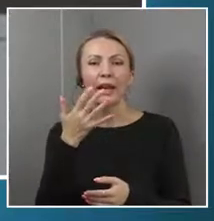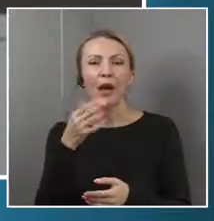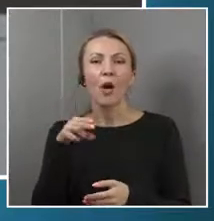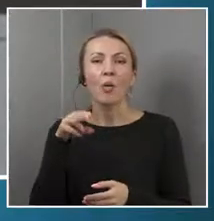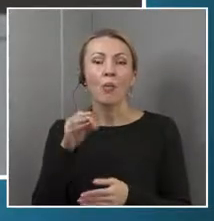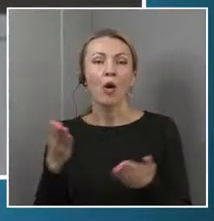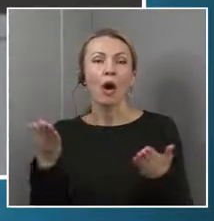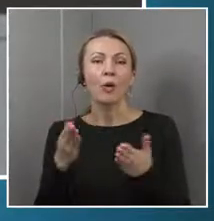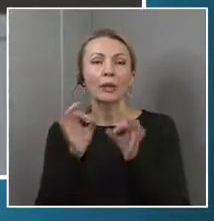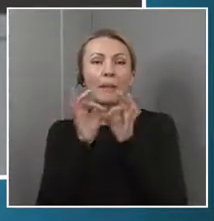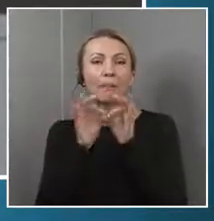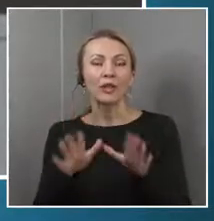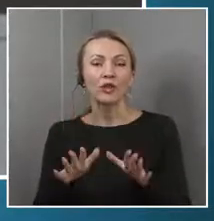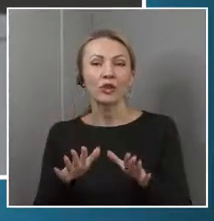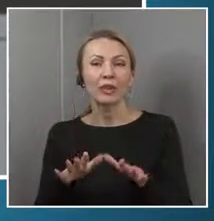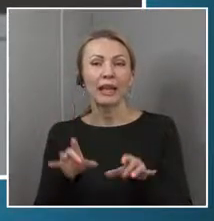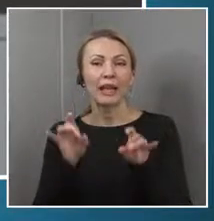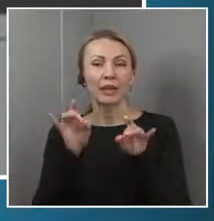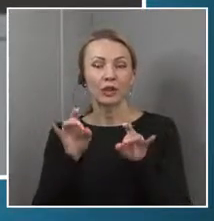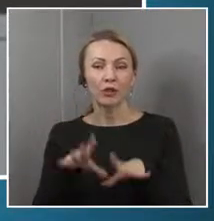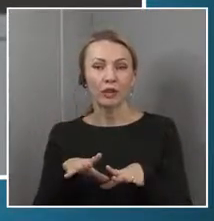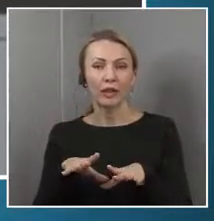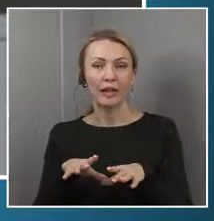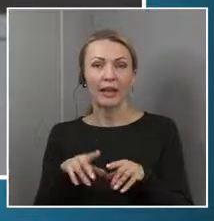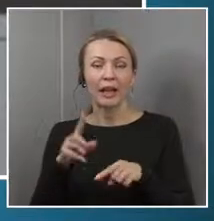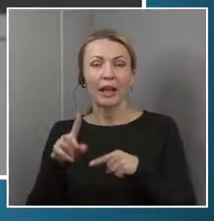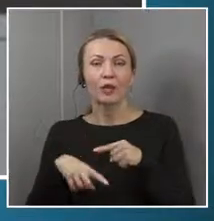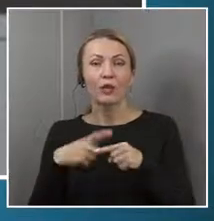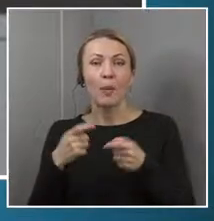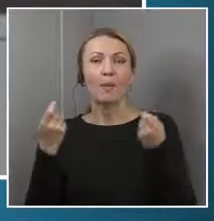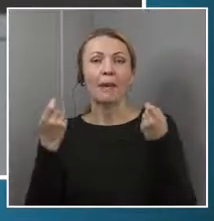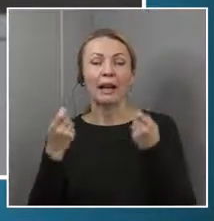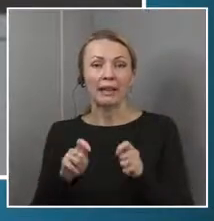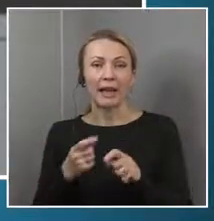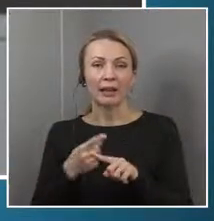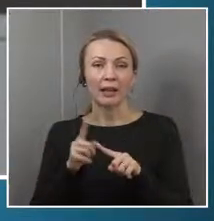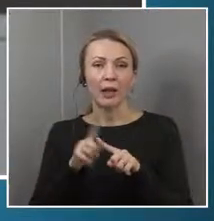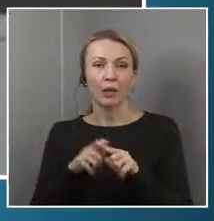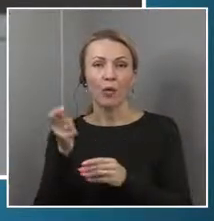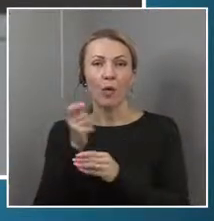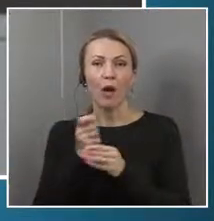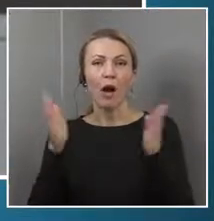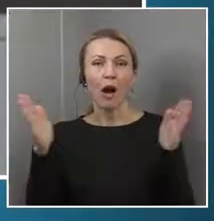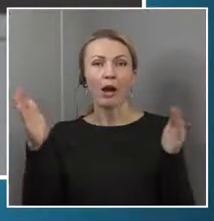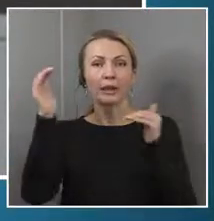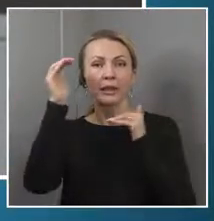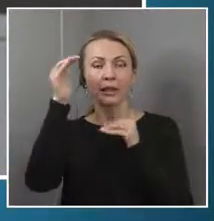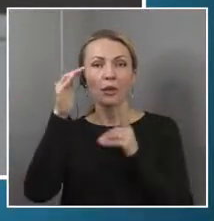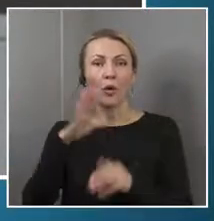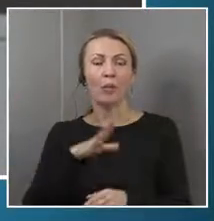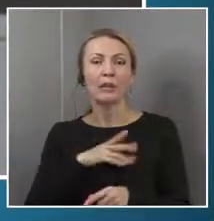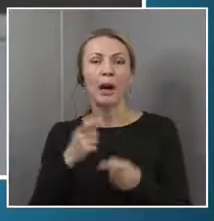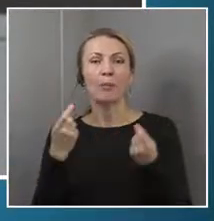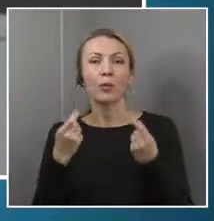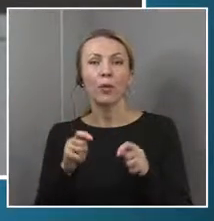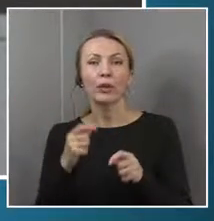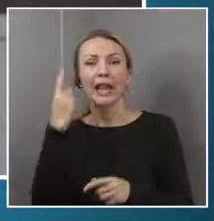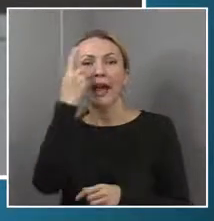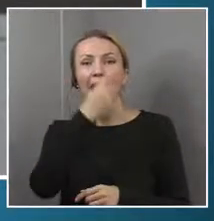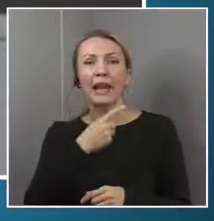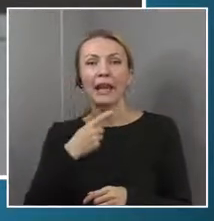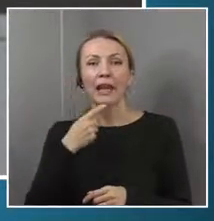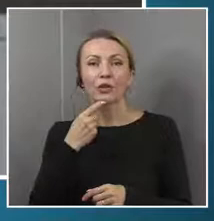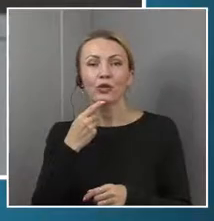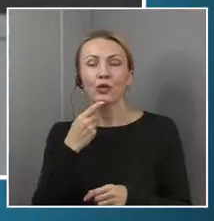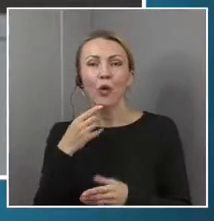museum. Then, for one reason, the museum decided to sell it. It was sold